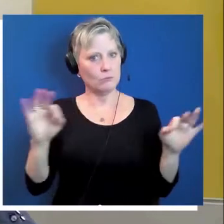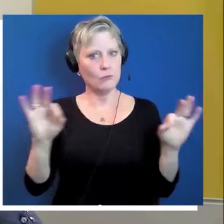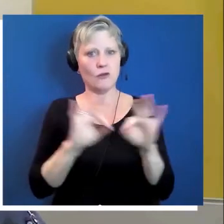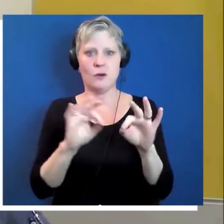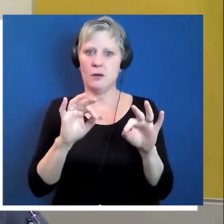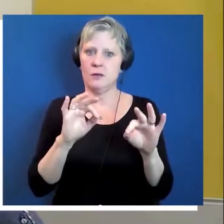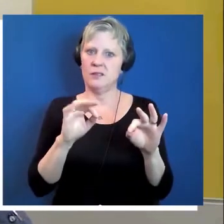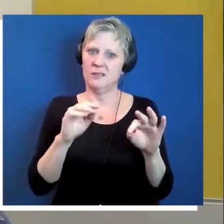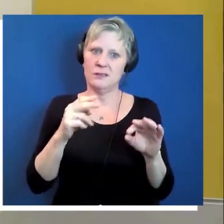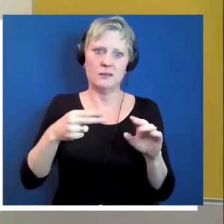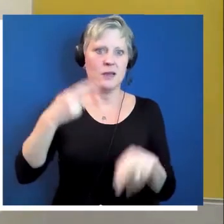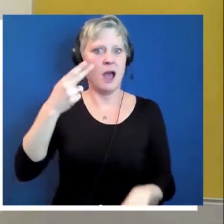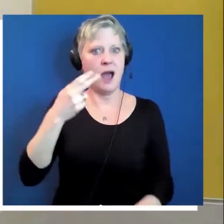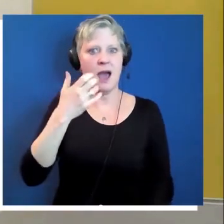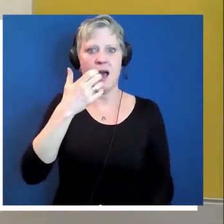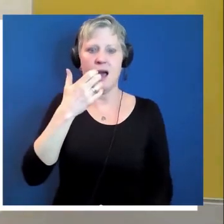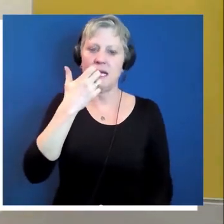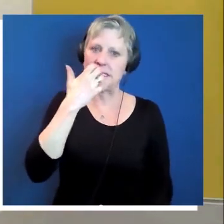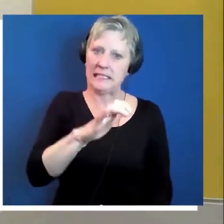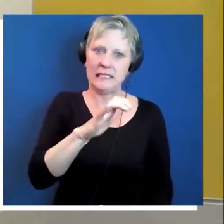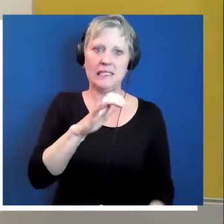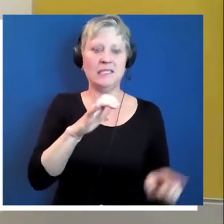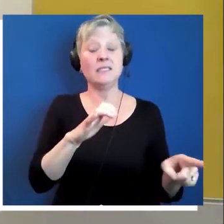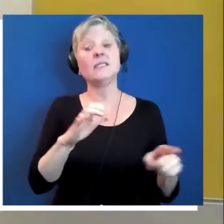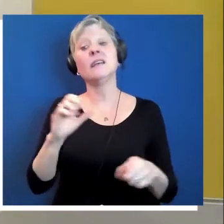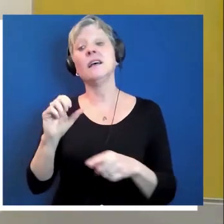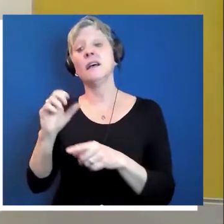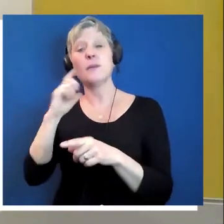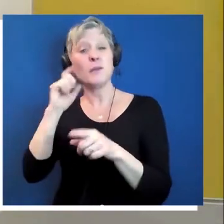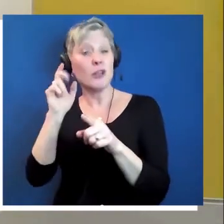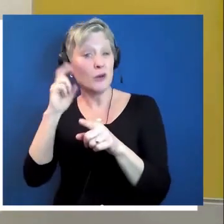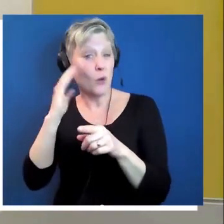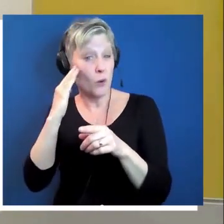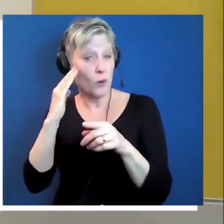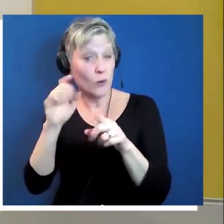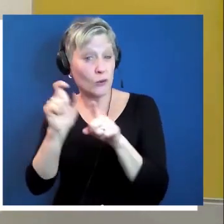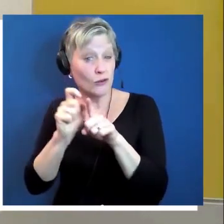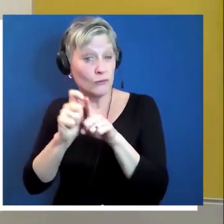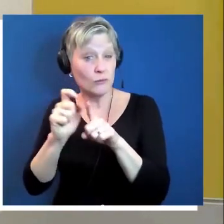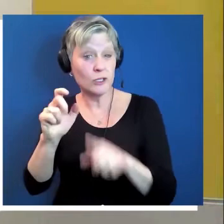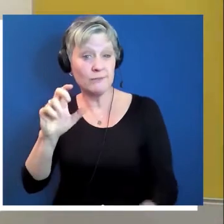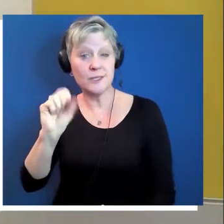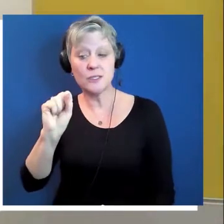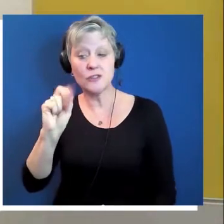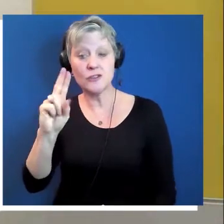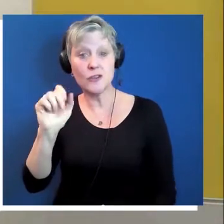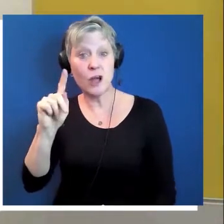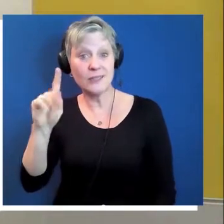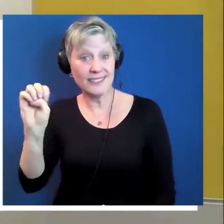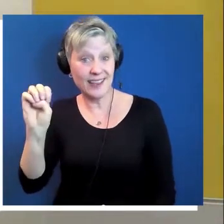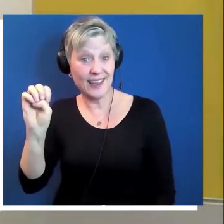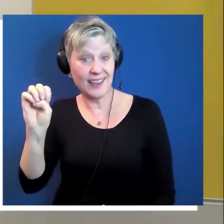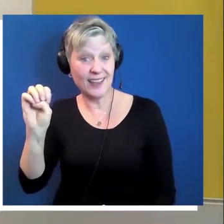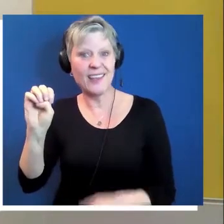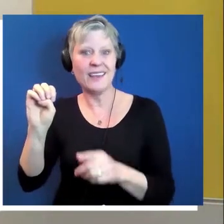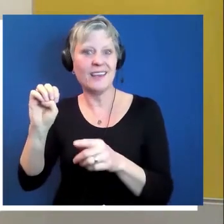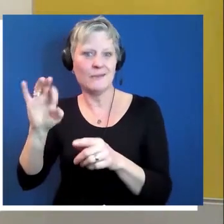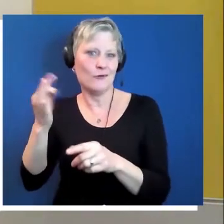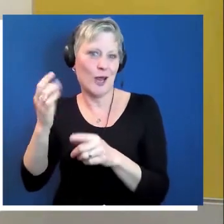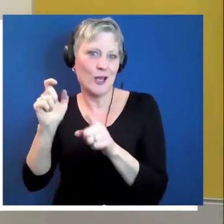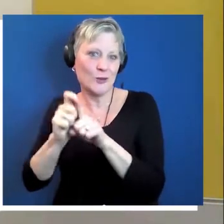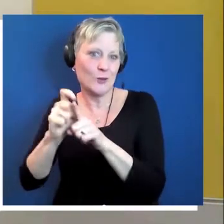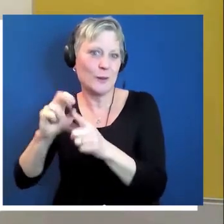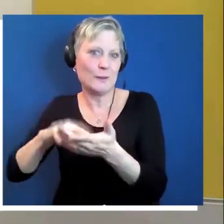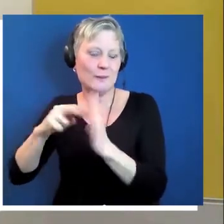expression saute. Well, saute means to jump, okay? So if you ever hear somebody say, well, I'm actually sauteing it, it means making the food jump in the